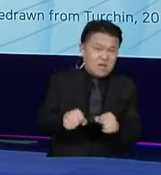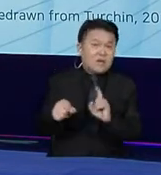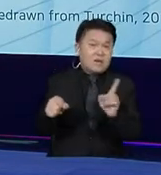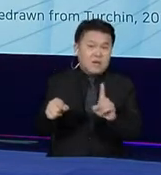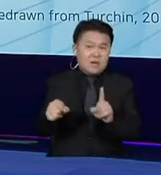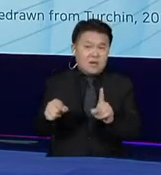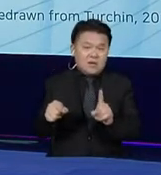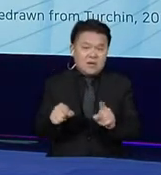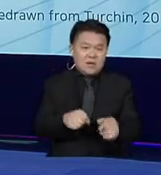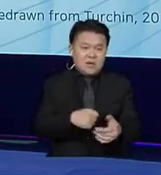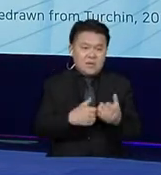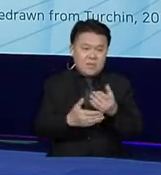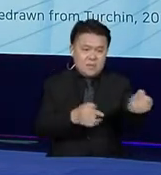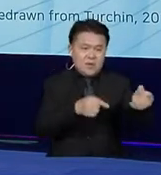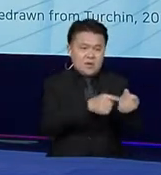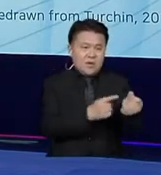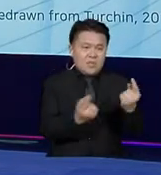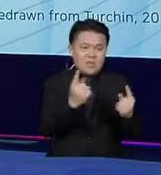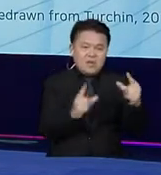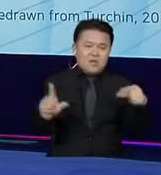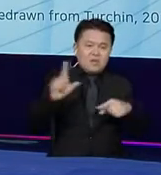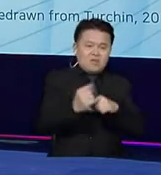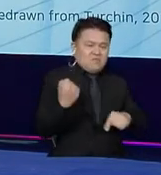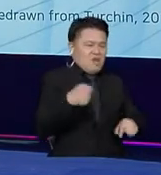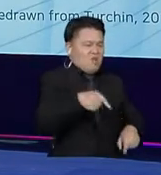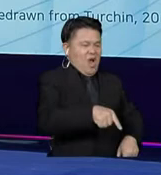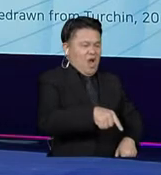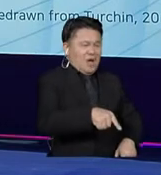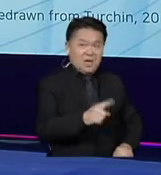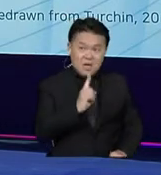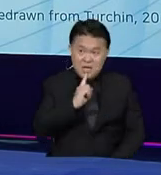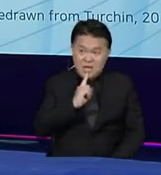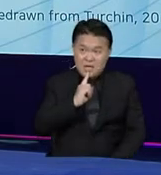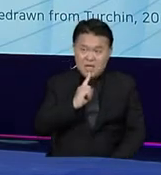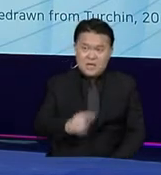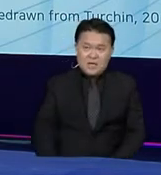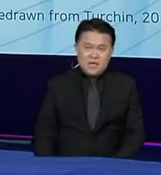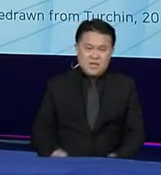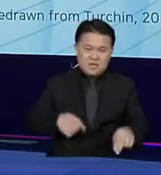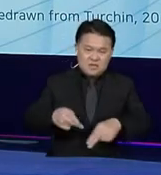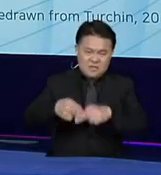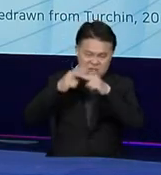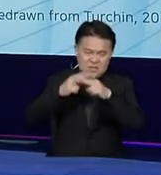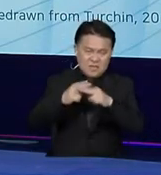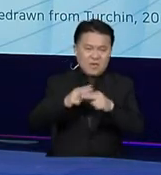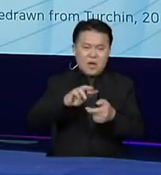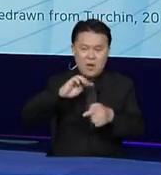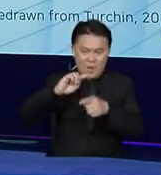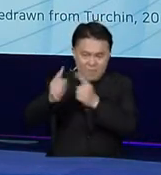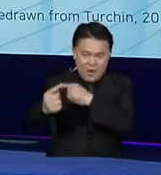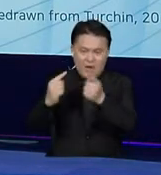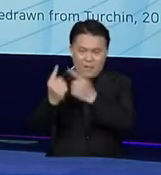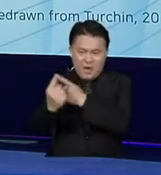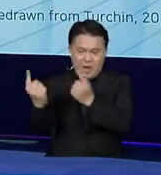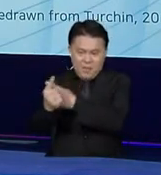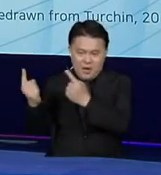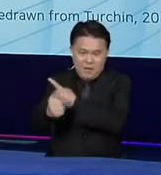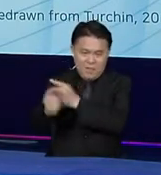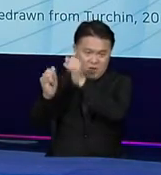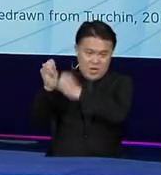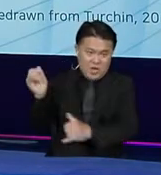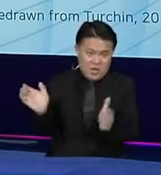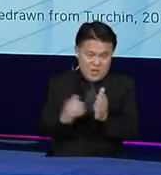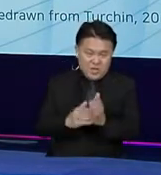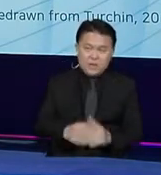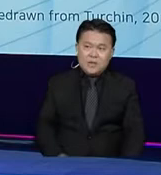the group they overthrew. Despotism always replacing despotism. It's not until the liberal democracies of